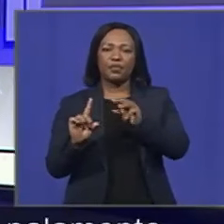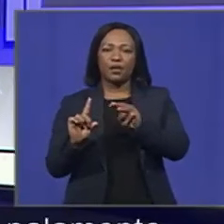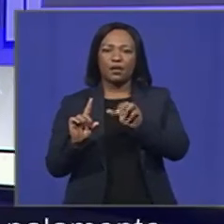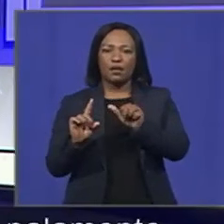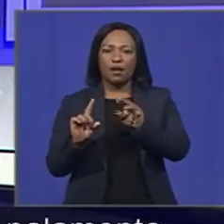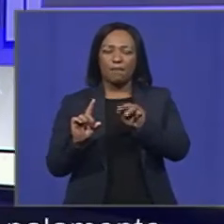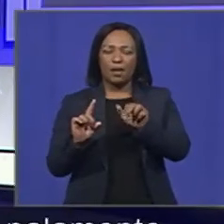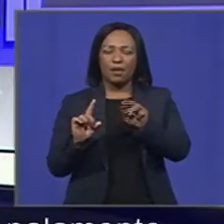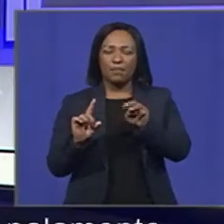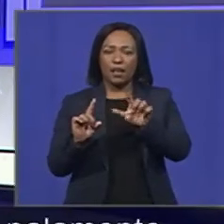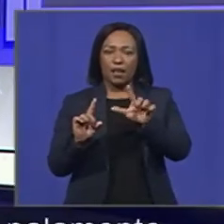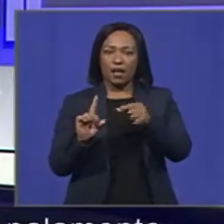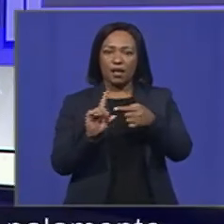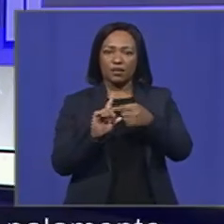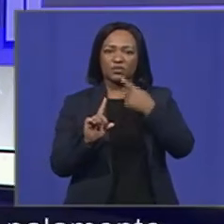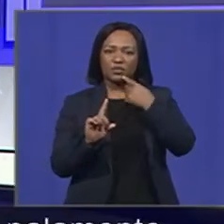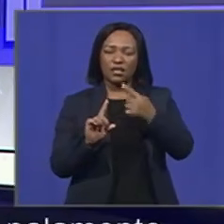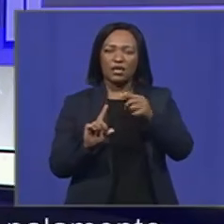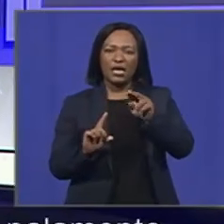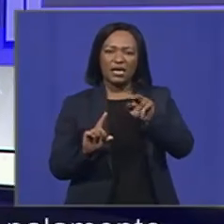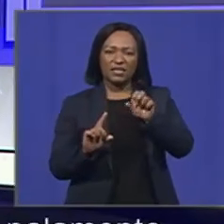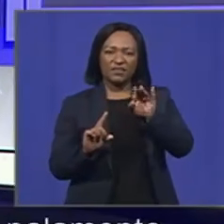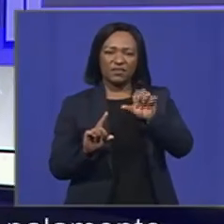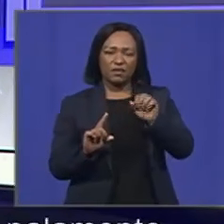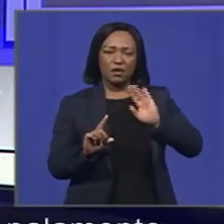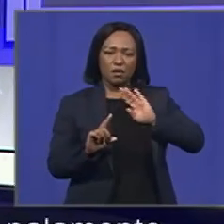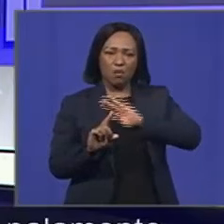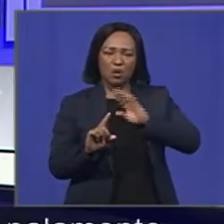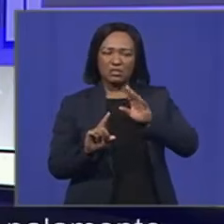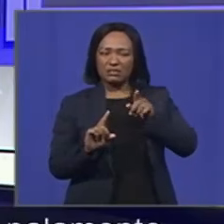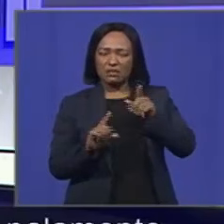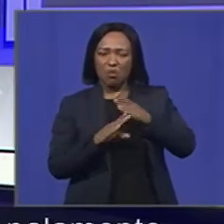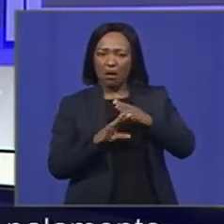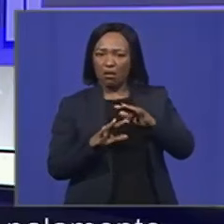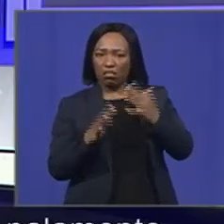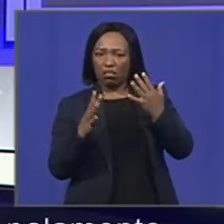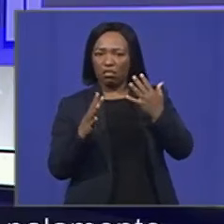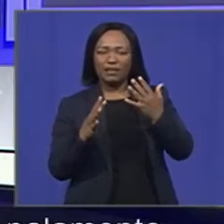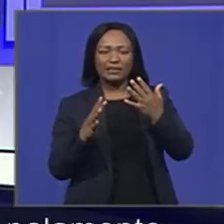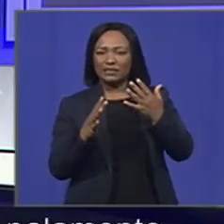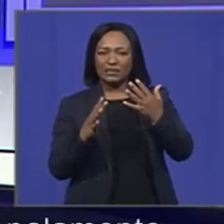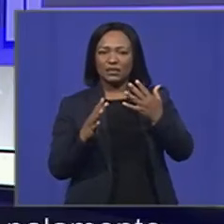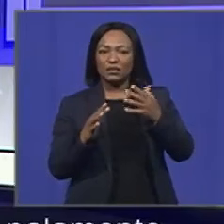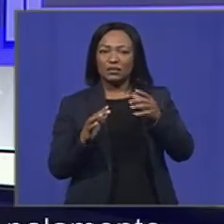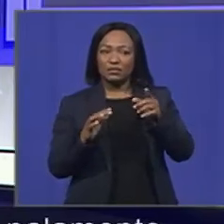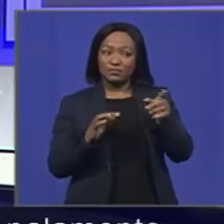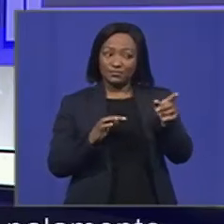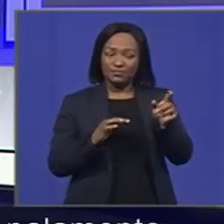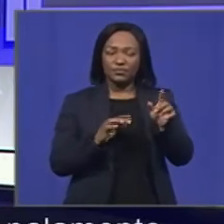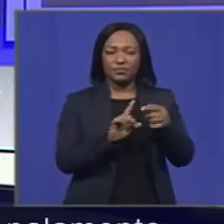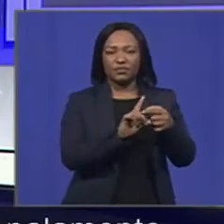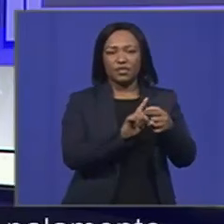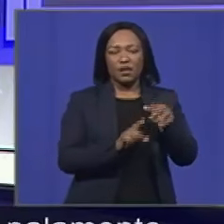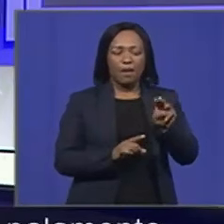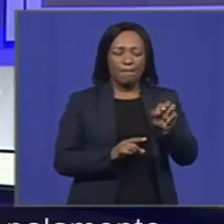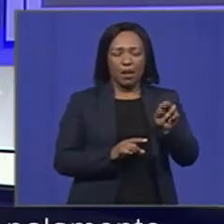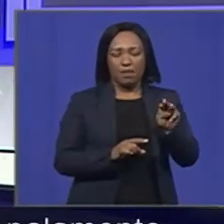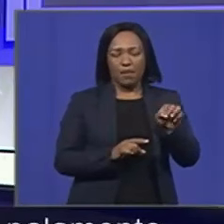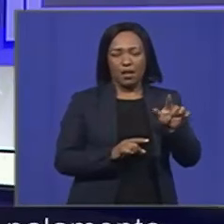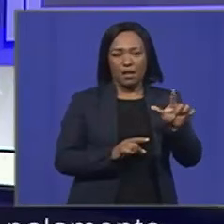boto ya NSFAS go se dire tiro ya bona e ba ithapetsweng. Manamela le NSFAS ba tlhotse ba kopane le komiti